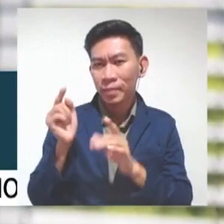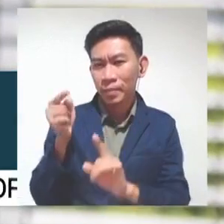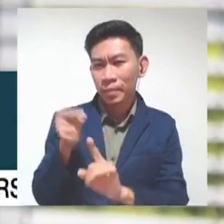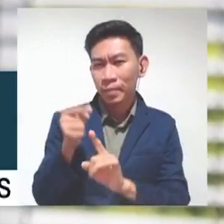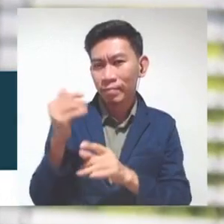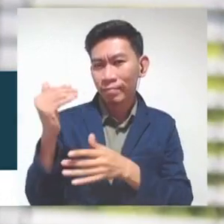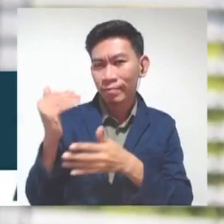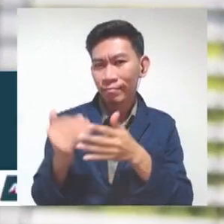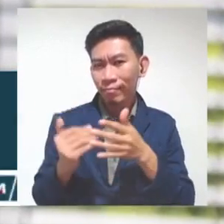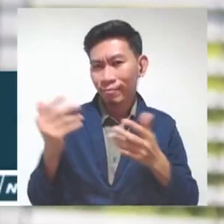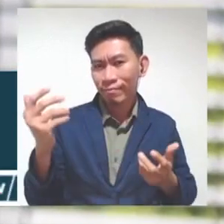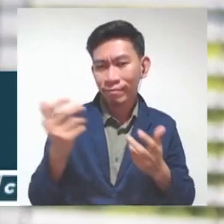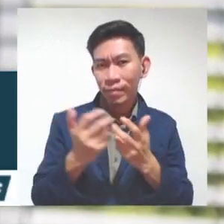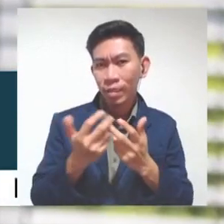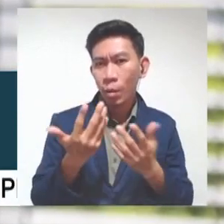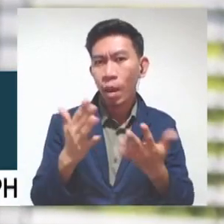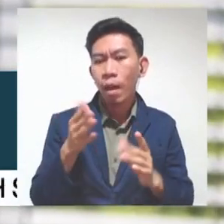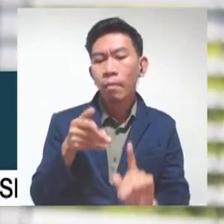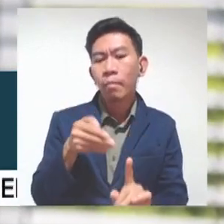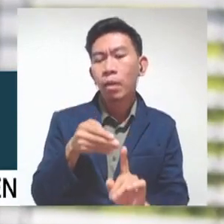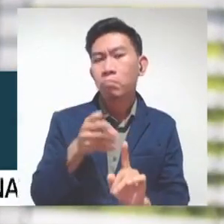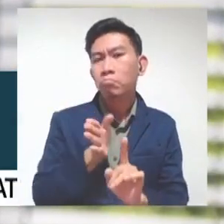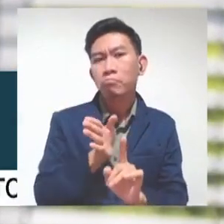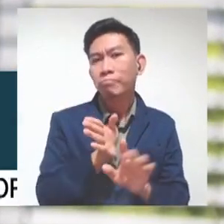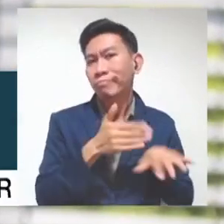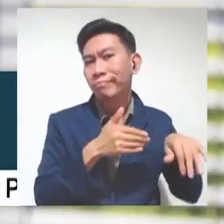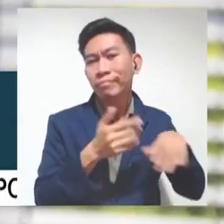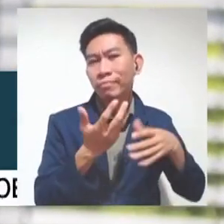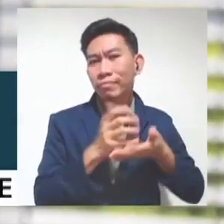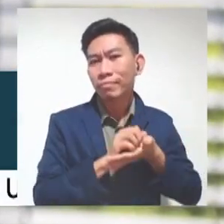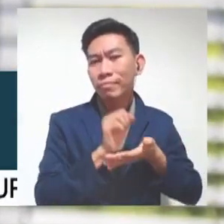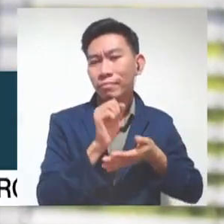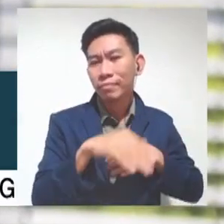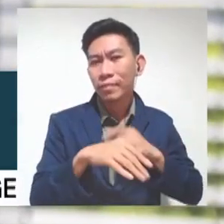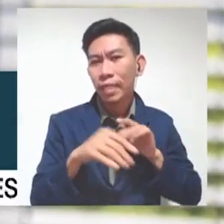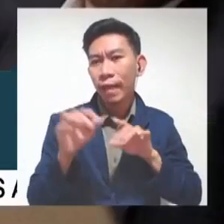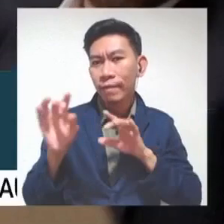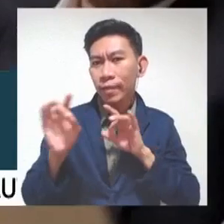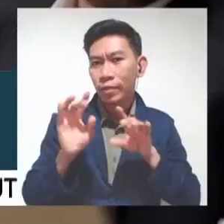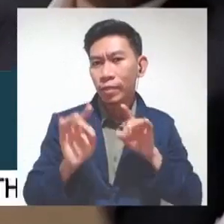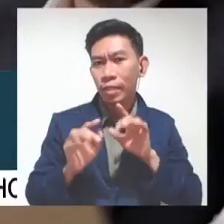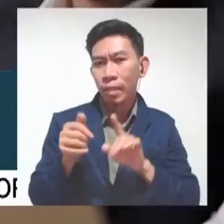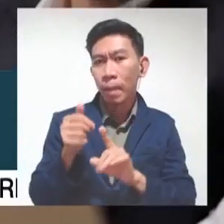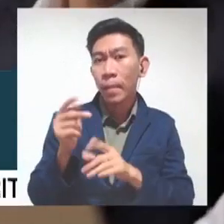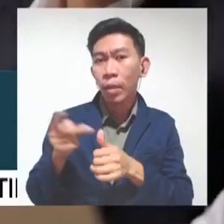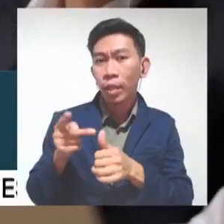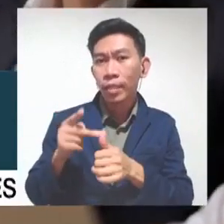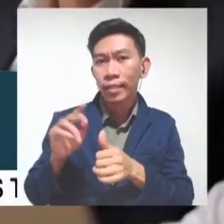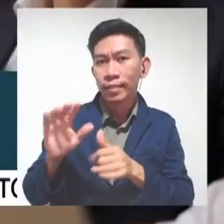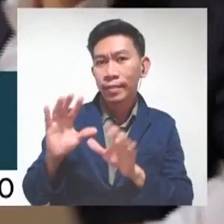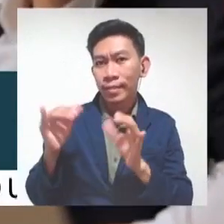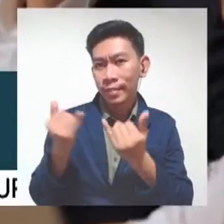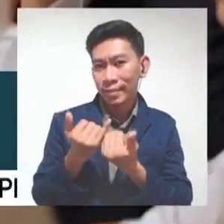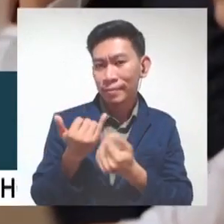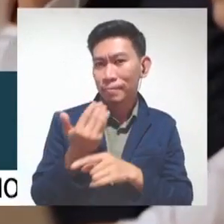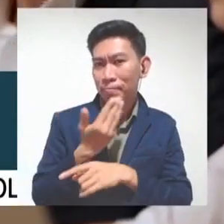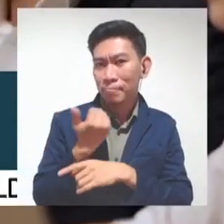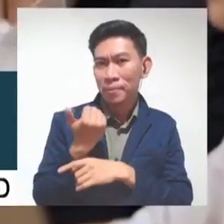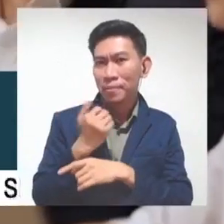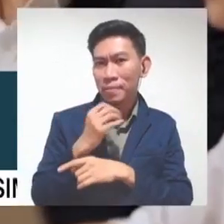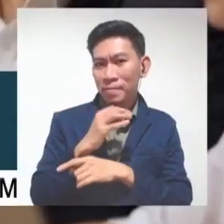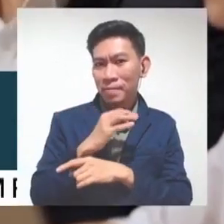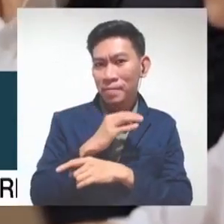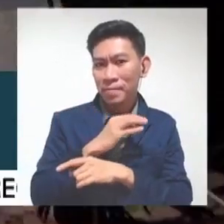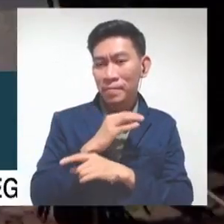ensuring unbiased and strategic choices that prioritize the organization's best interests. But is Mika real or just a